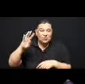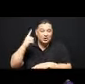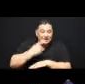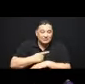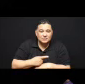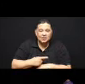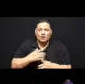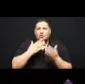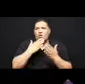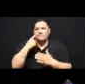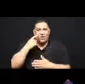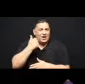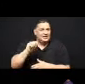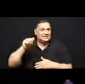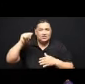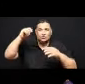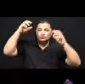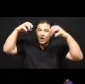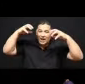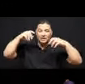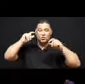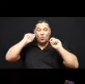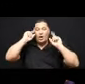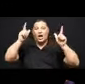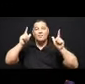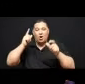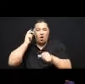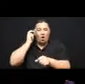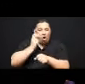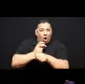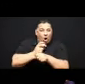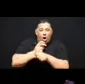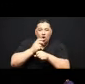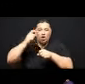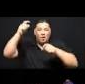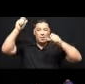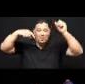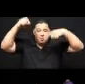wake up with the hard drum of rooftop raindrops.